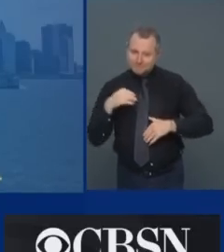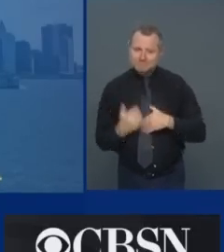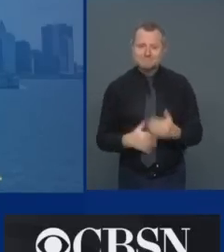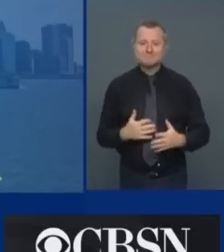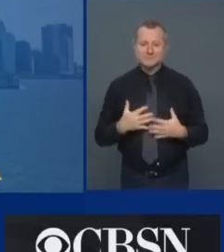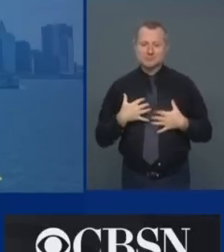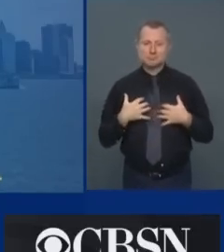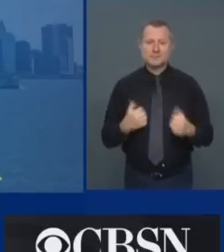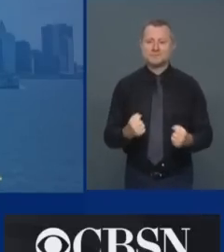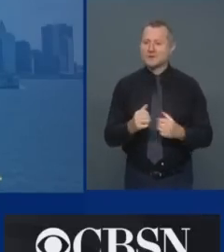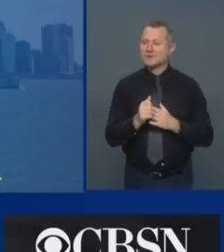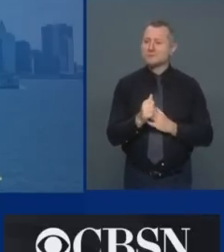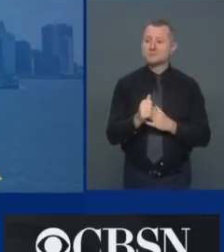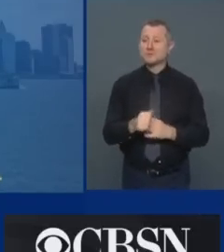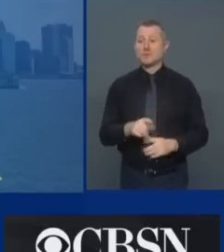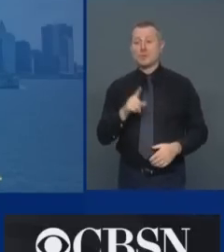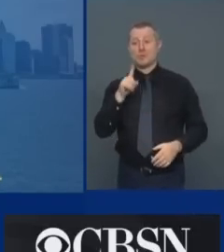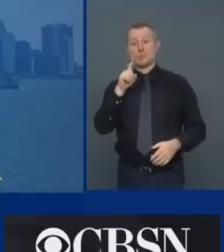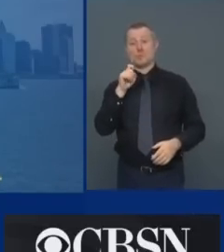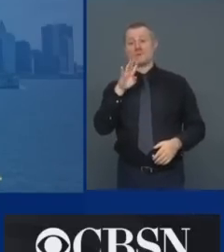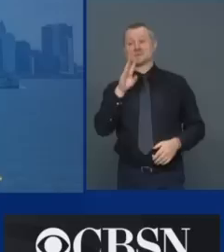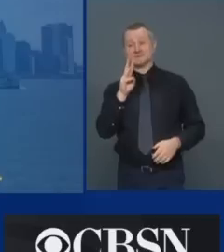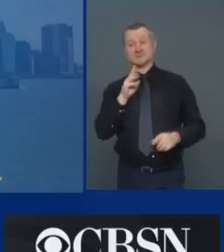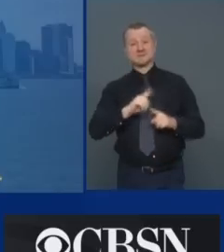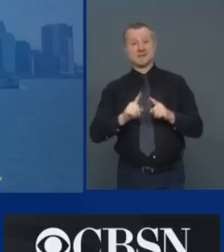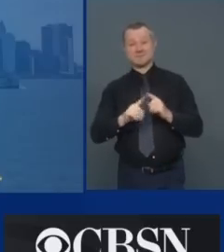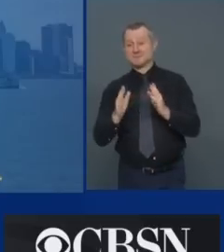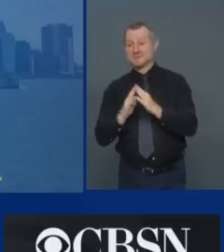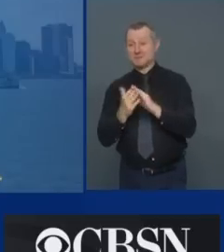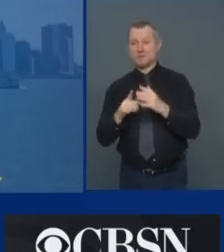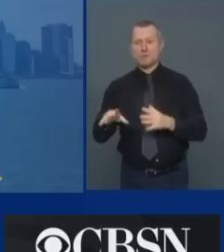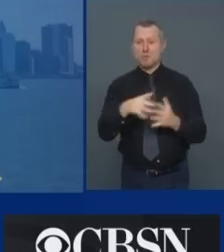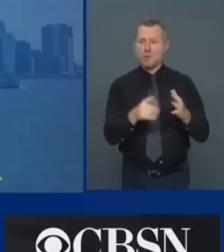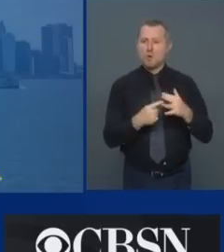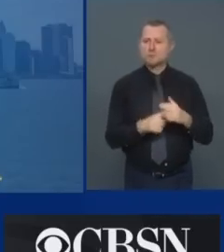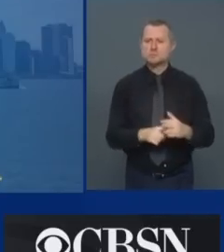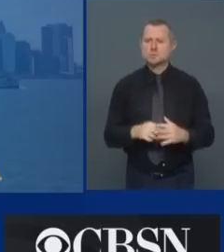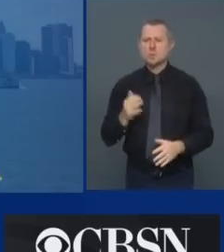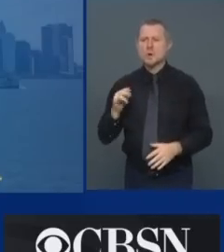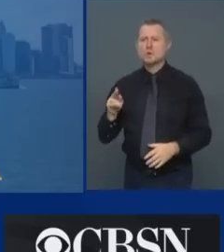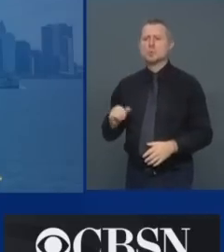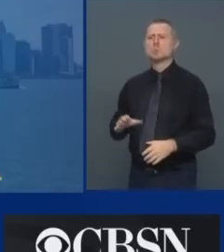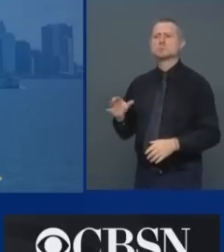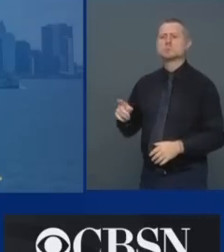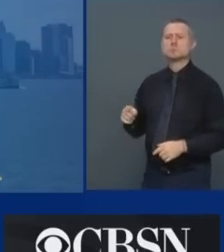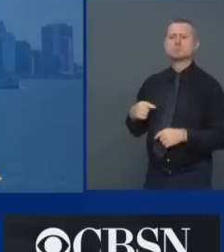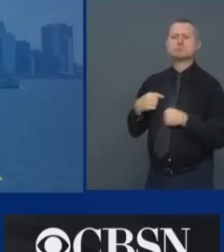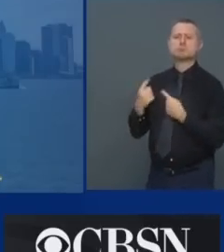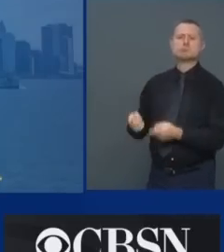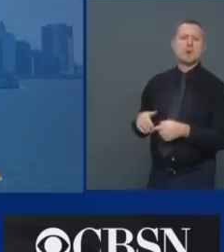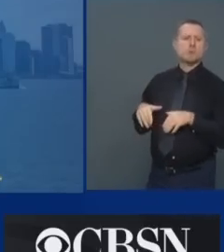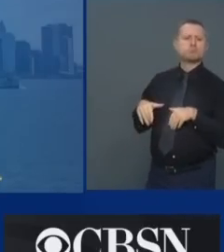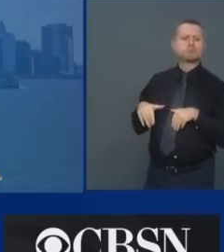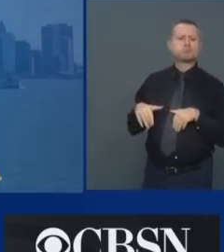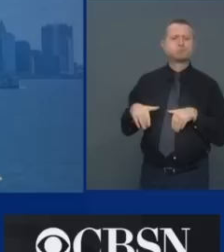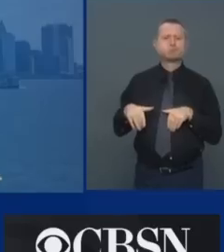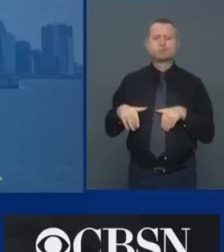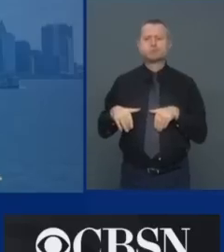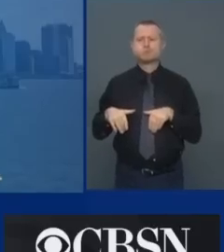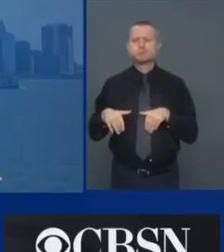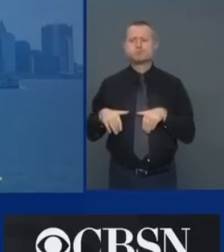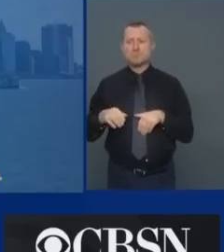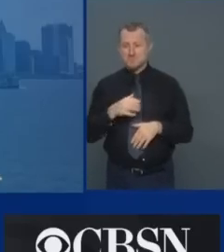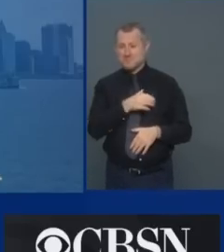146 jurisdictions are doing it. Why isn't New York City doing it? The mayor can lead it. City council president can